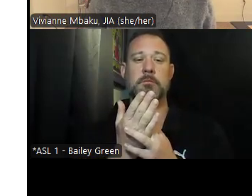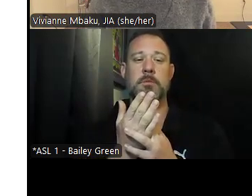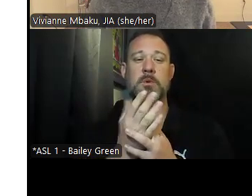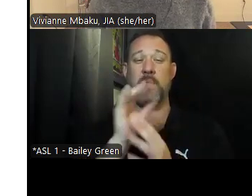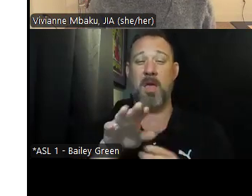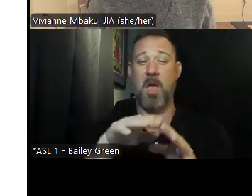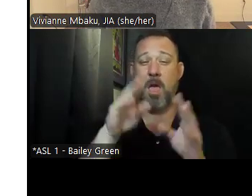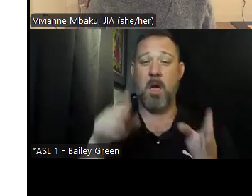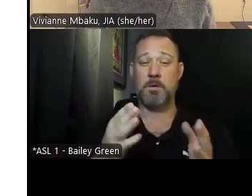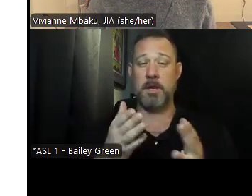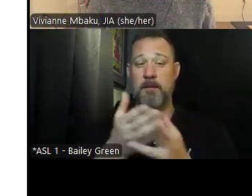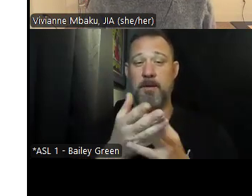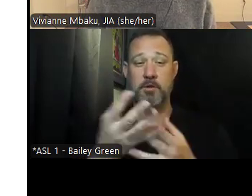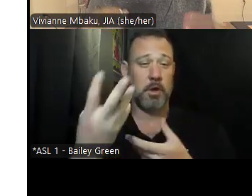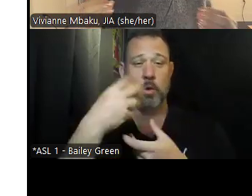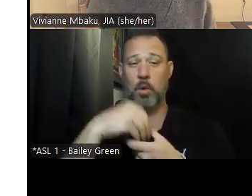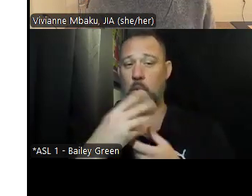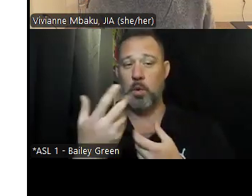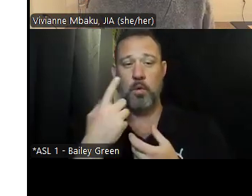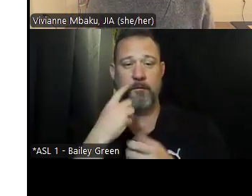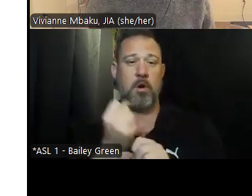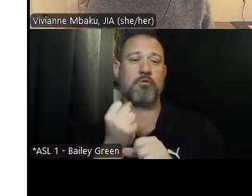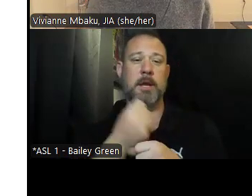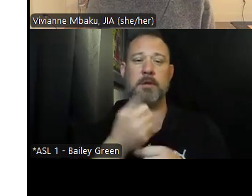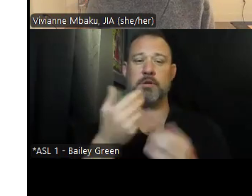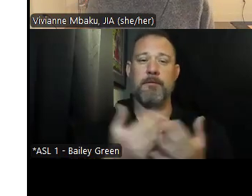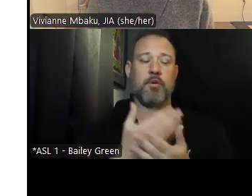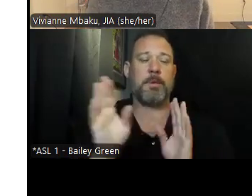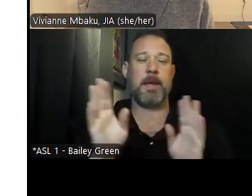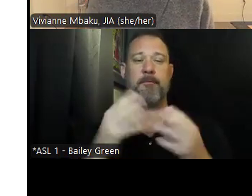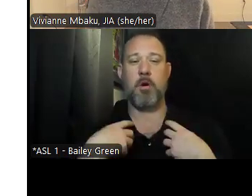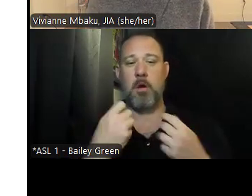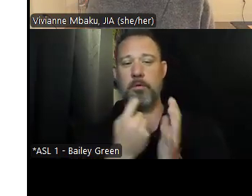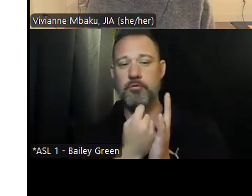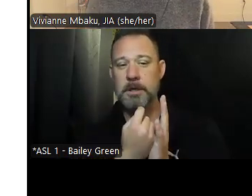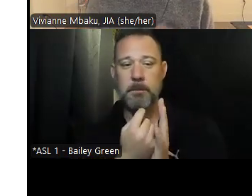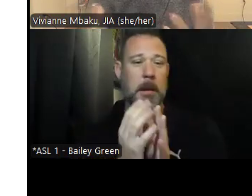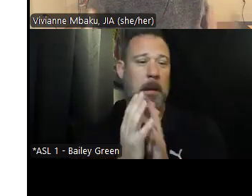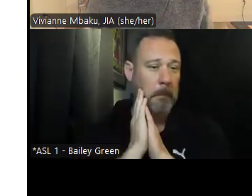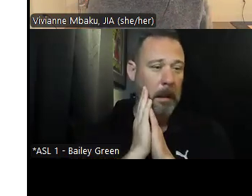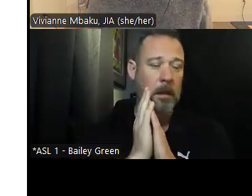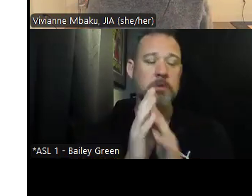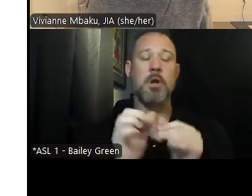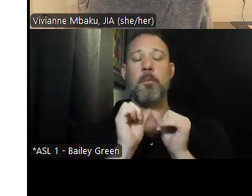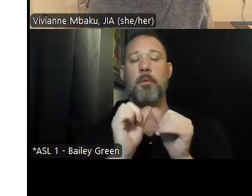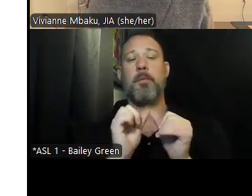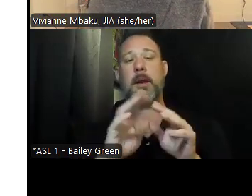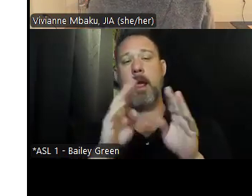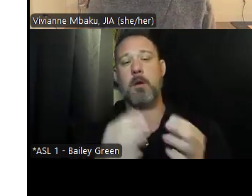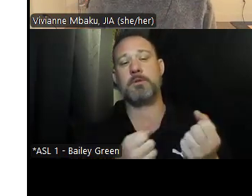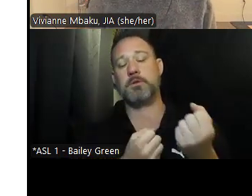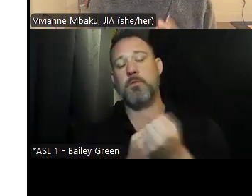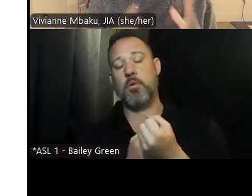housing interventions include for the creation of new behavioral health treatment beds and also permanent housing